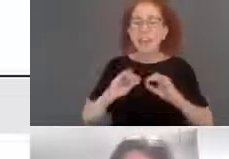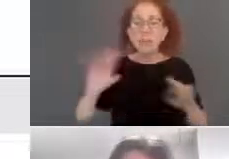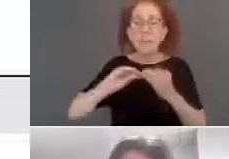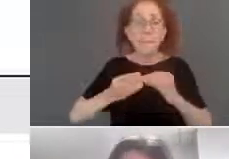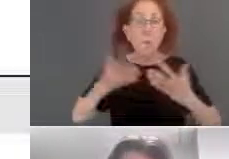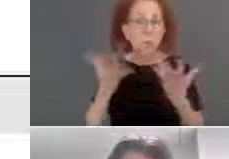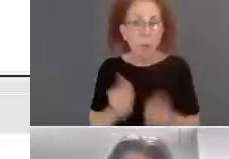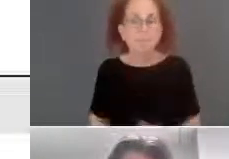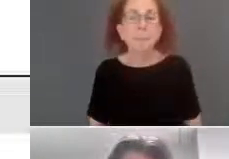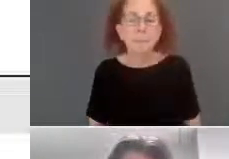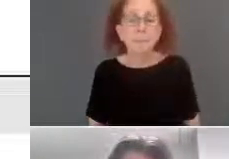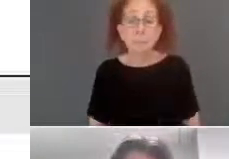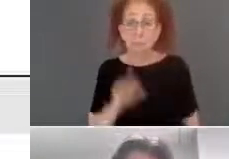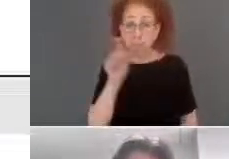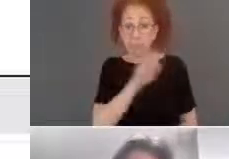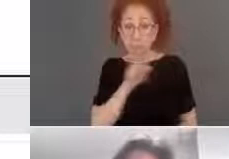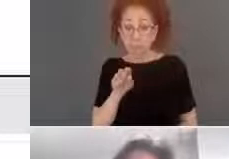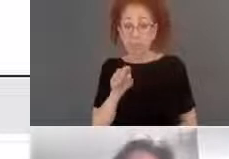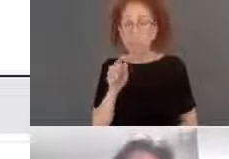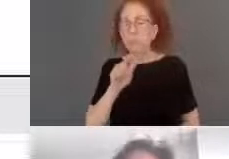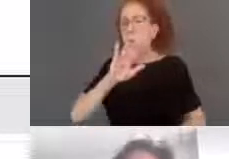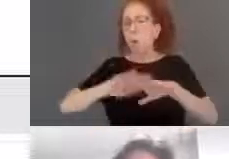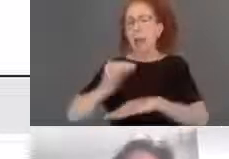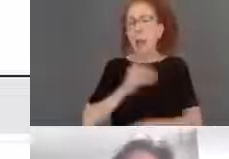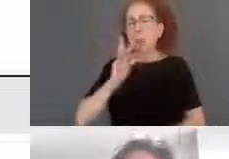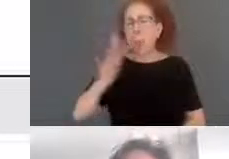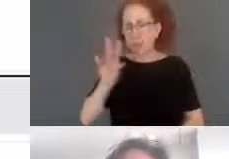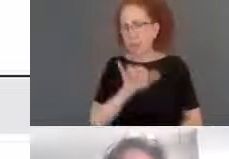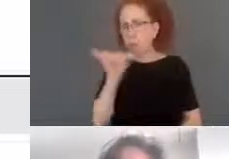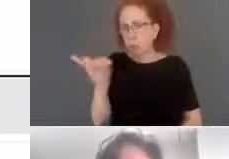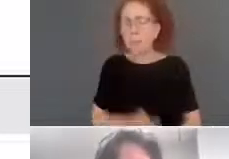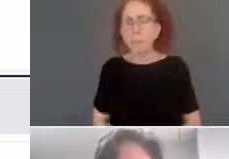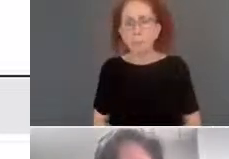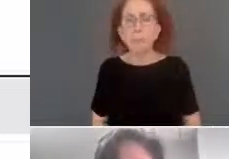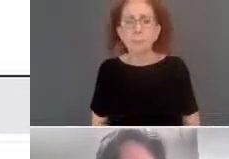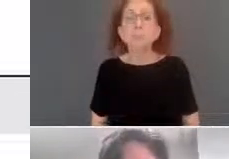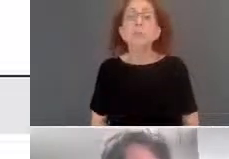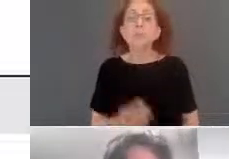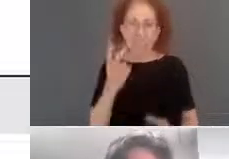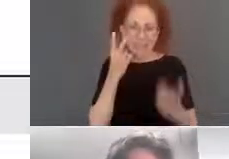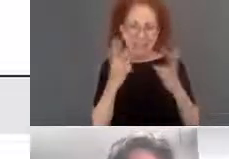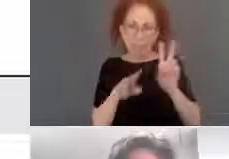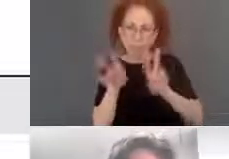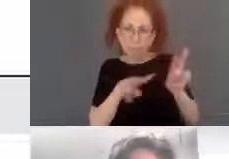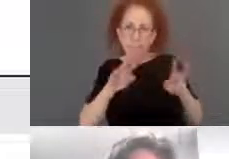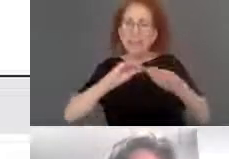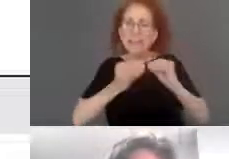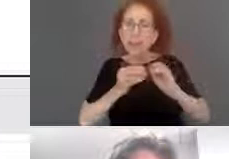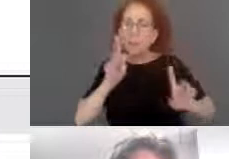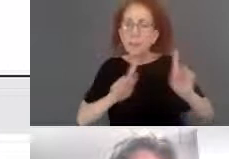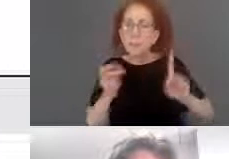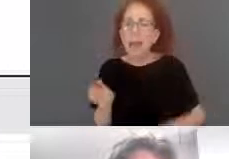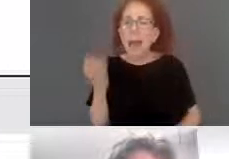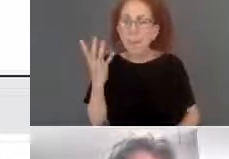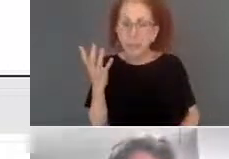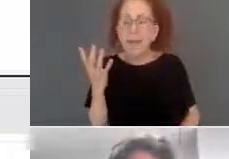now. These graphs are all on our website and show the numbers of people that have been